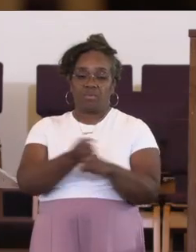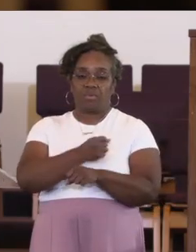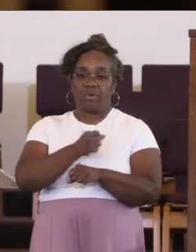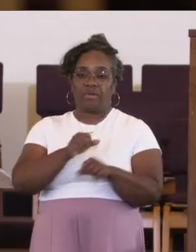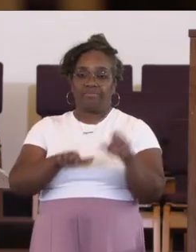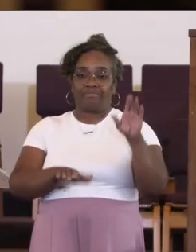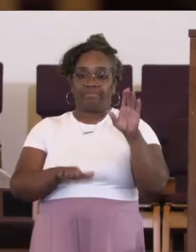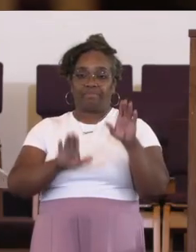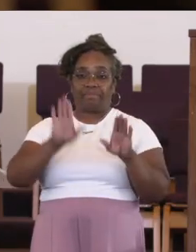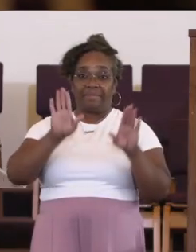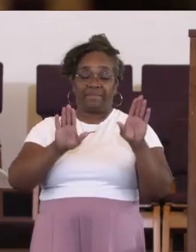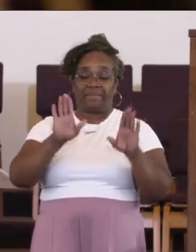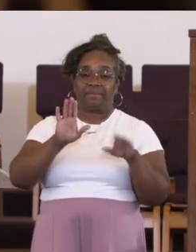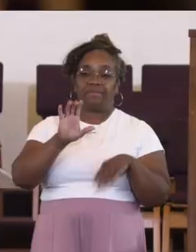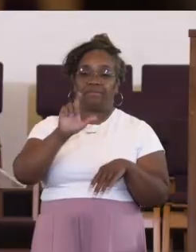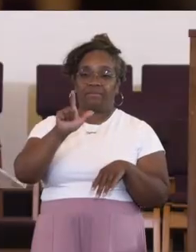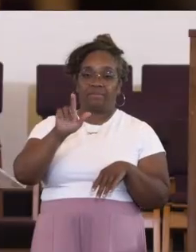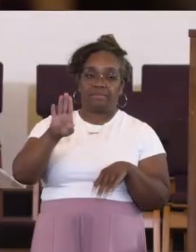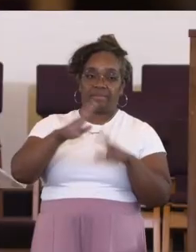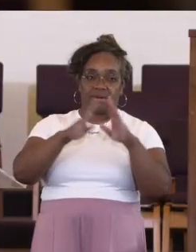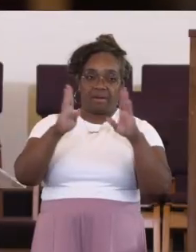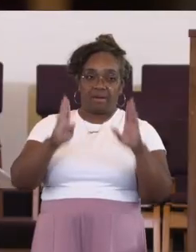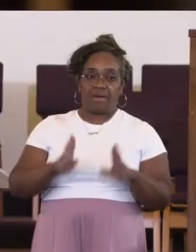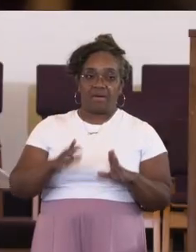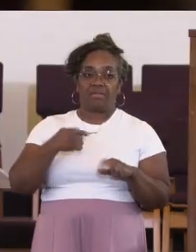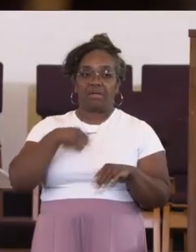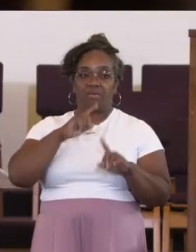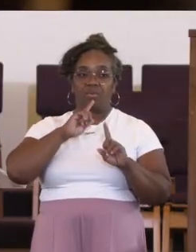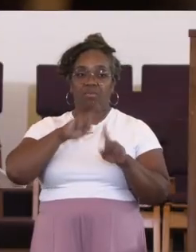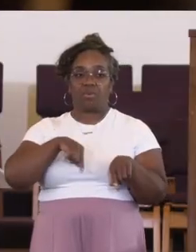Okay. And then I reported that,